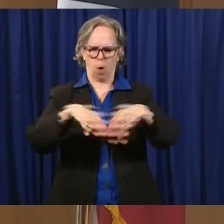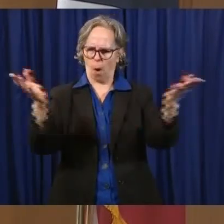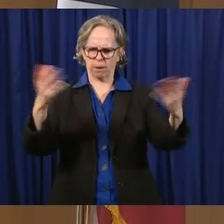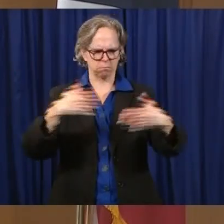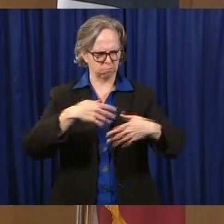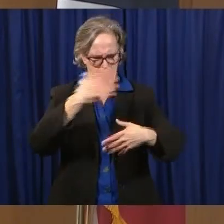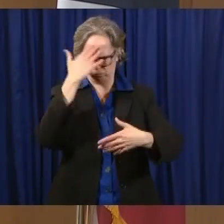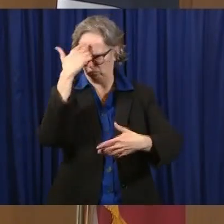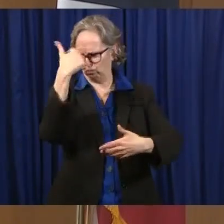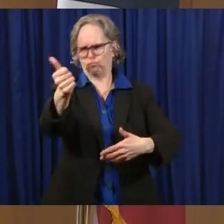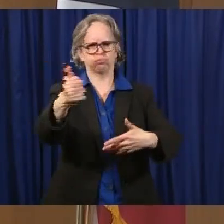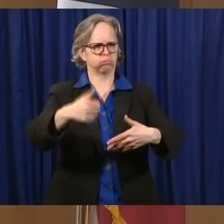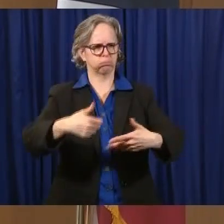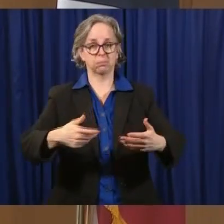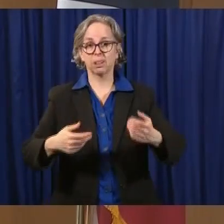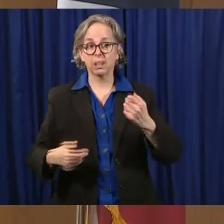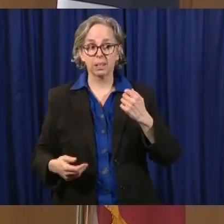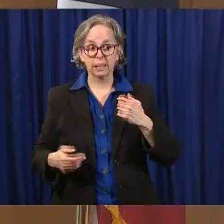people are still afraid,